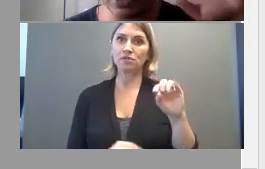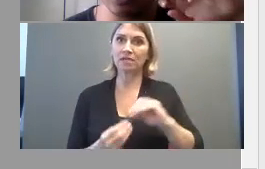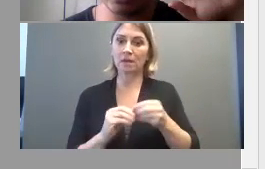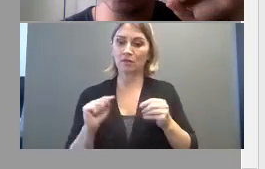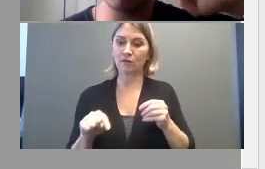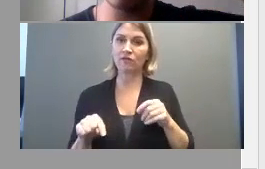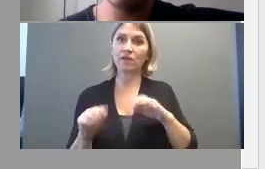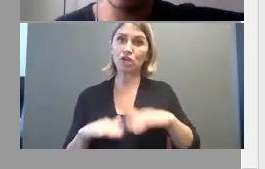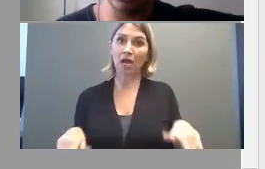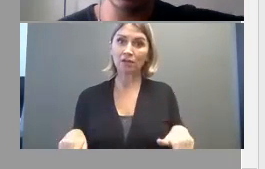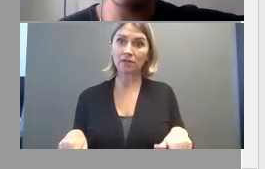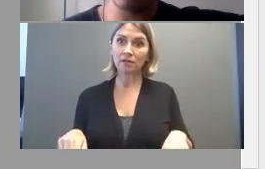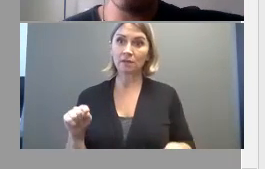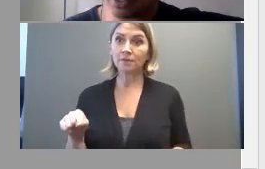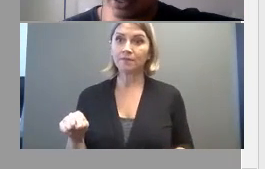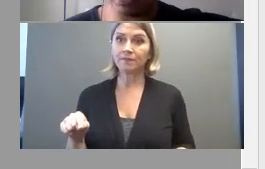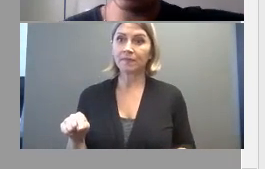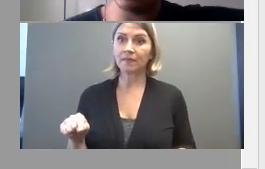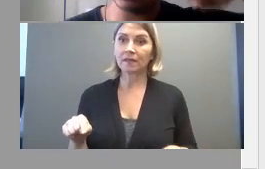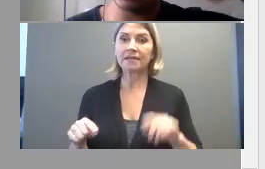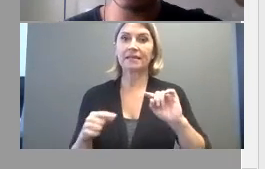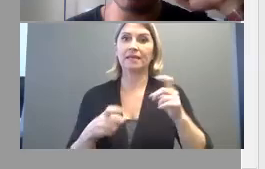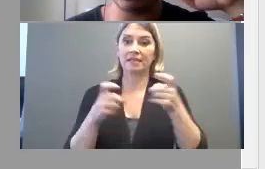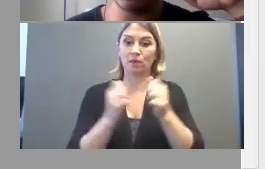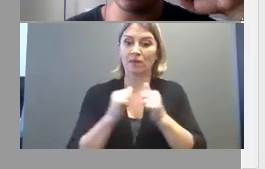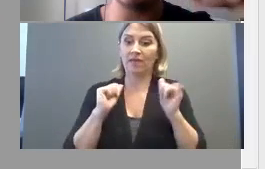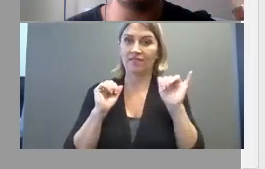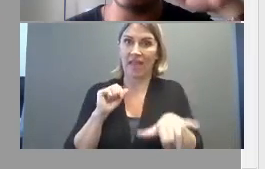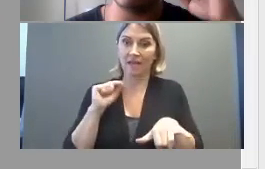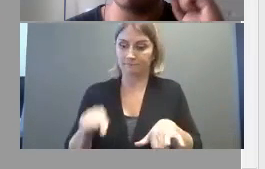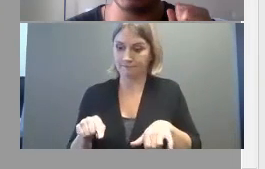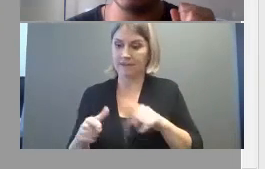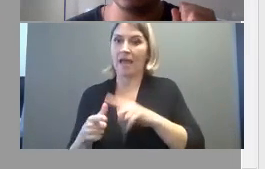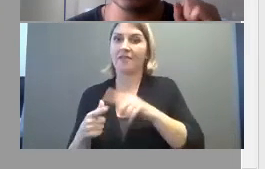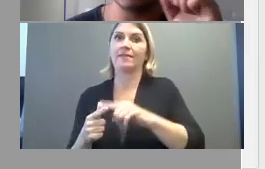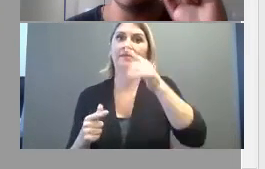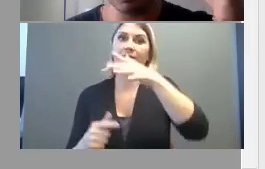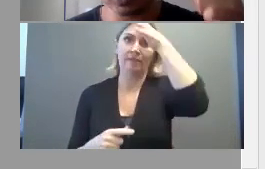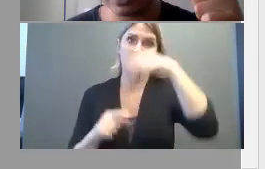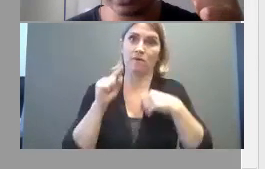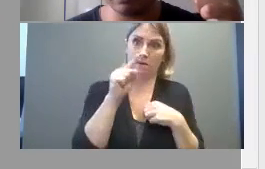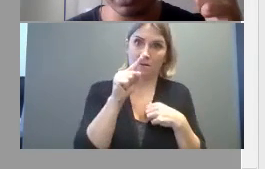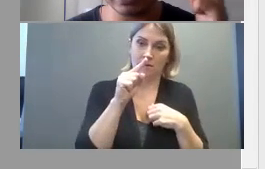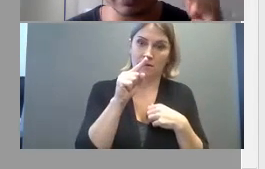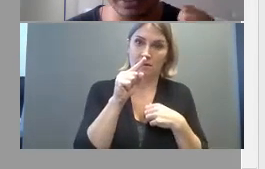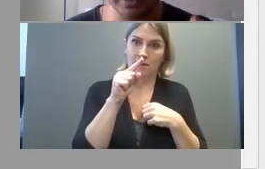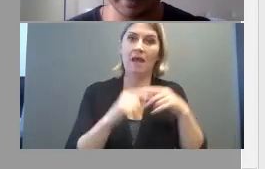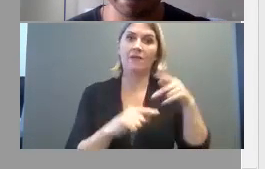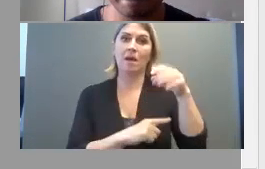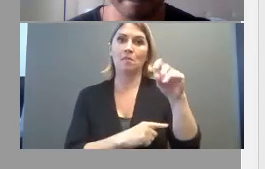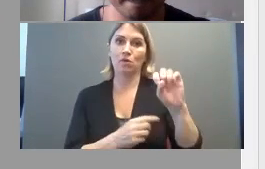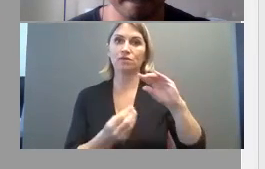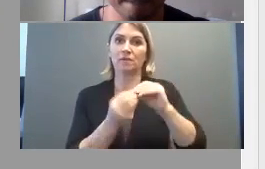Because the child node needs to be dealt with first, and then comes the parent node, and then the parent node's post-visit number gets